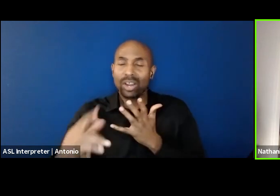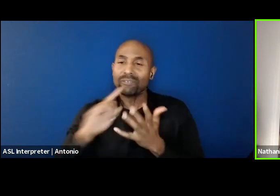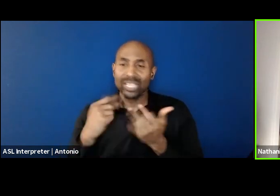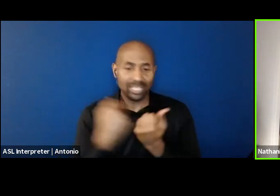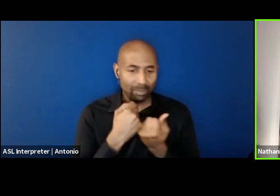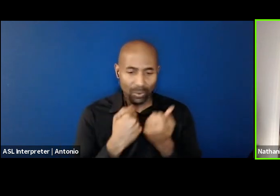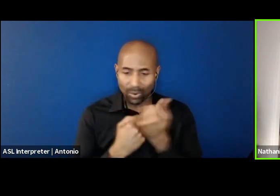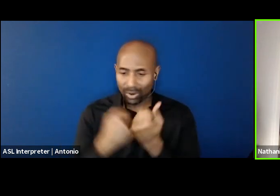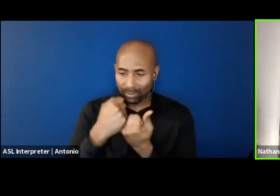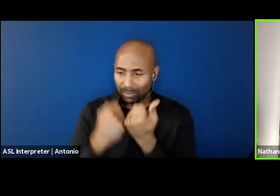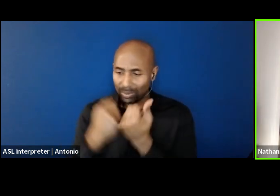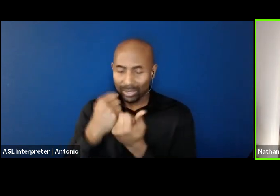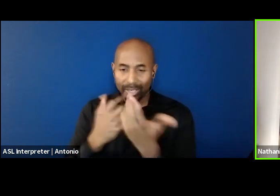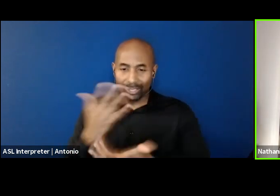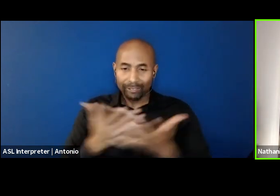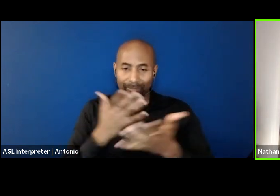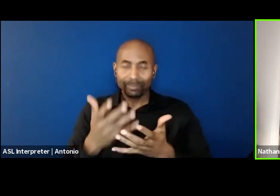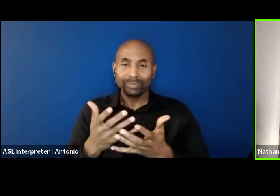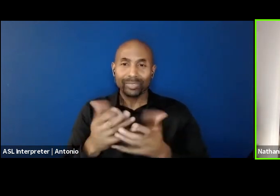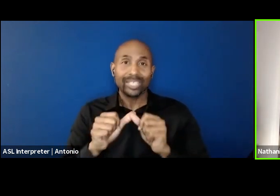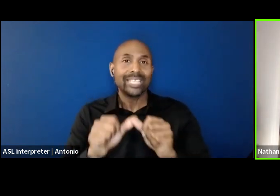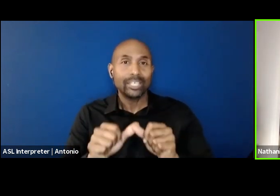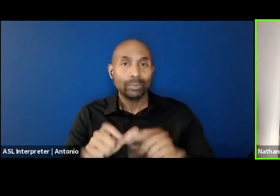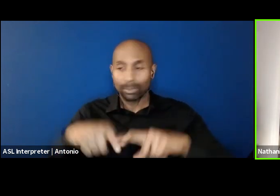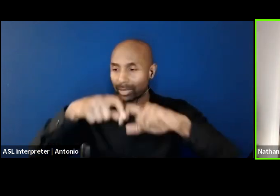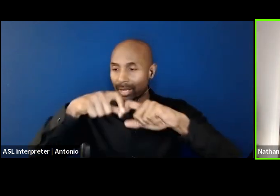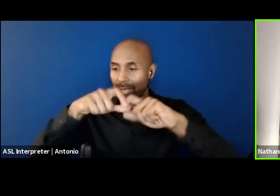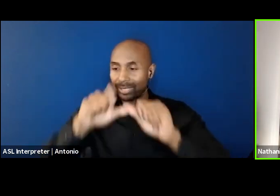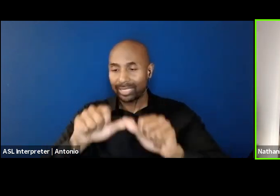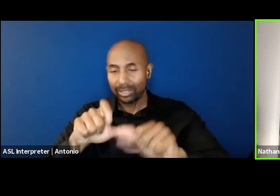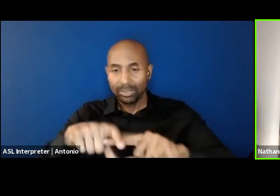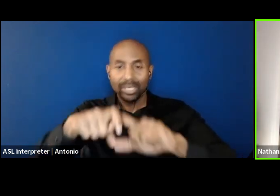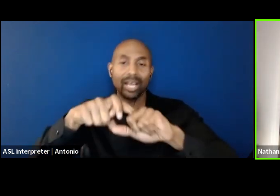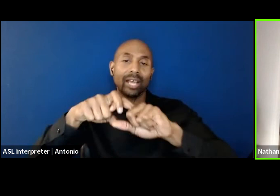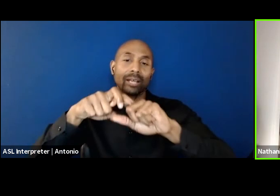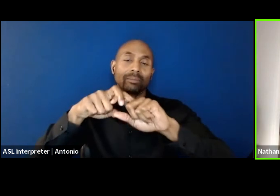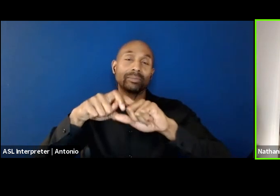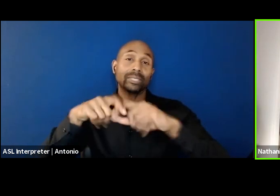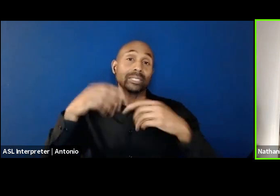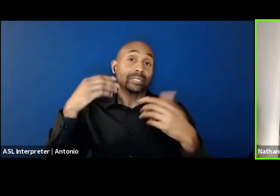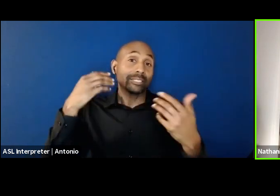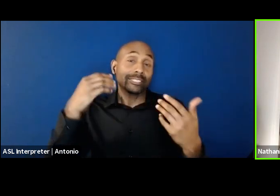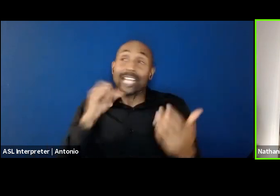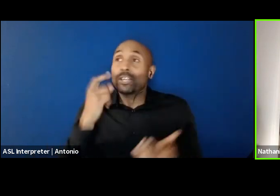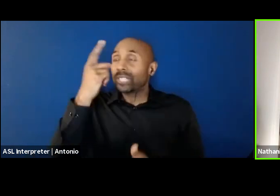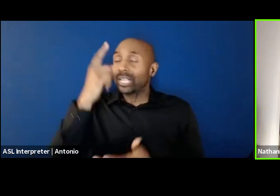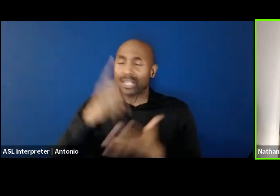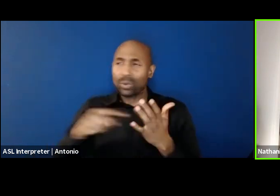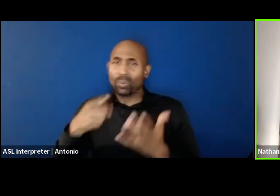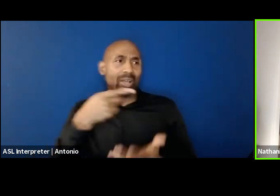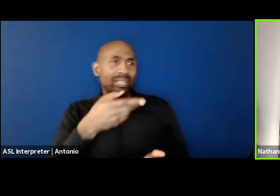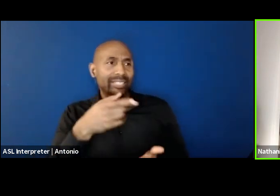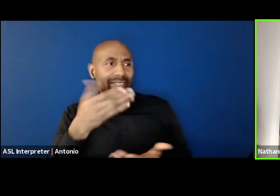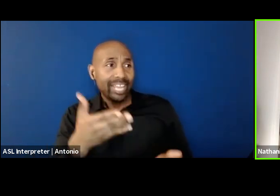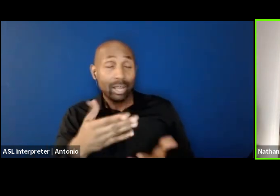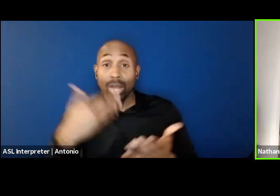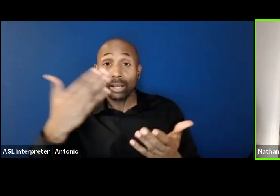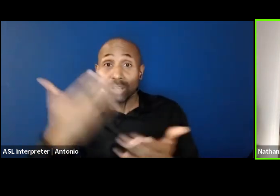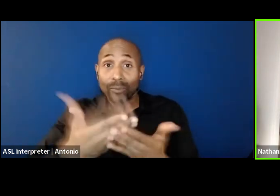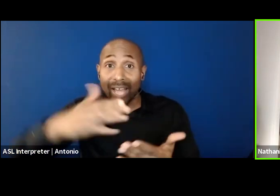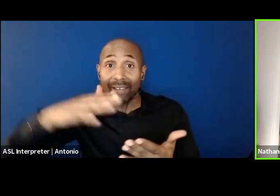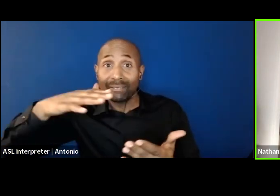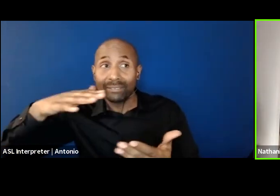be known otherwise, otherwise not be known, an interplay of parts. Was it that, taken with